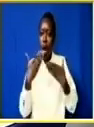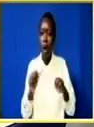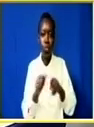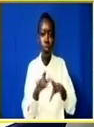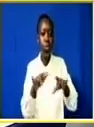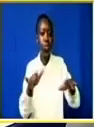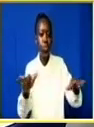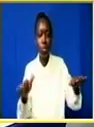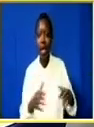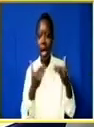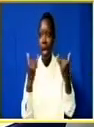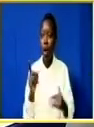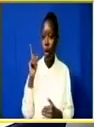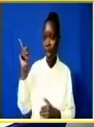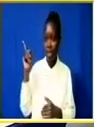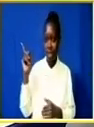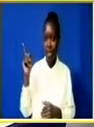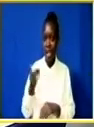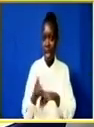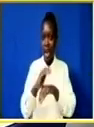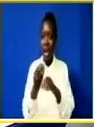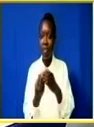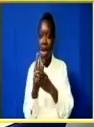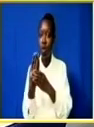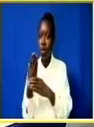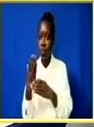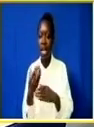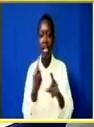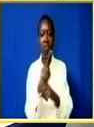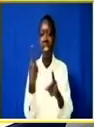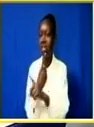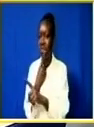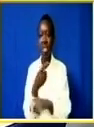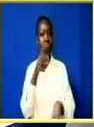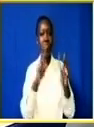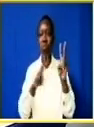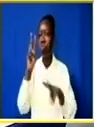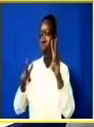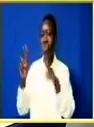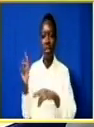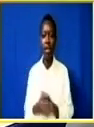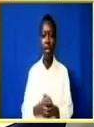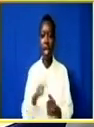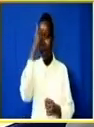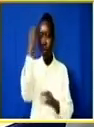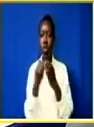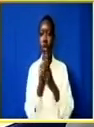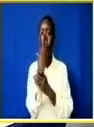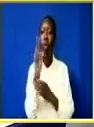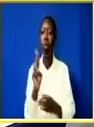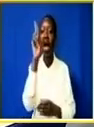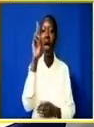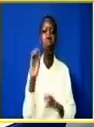cover crops, mm-hmm, are also known as creeping crops because they don't grow up. They, yes, grow on the ground.